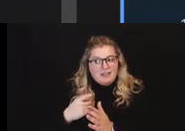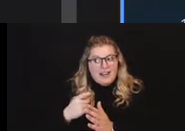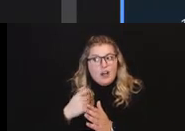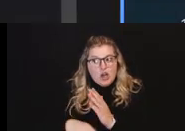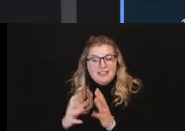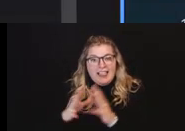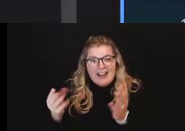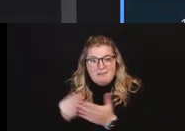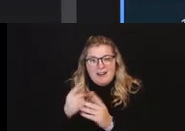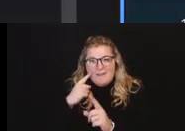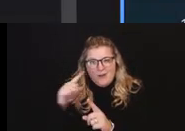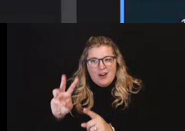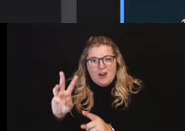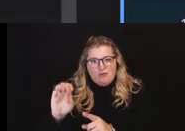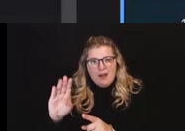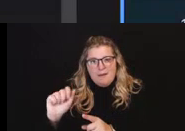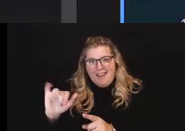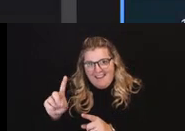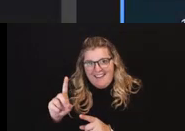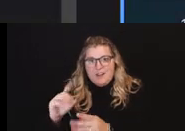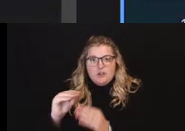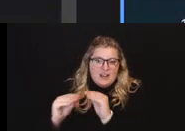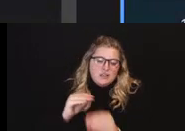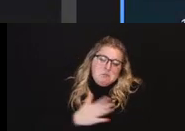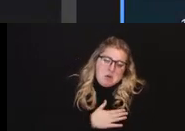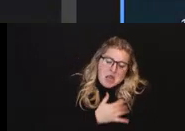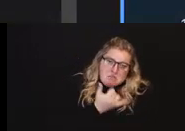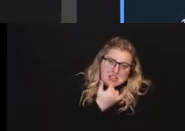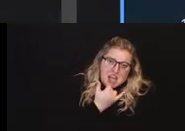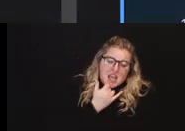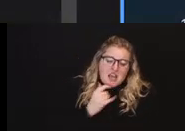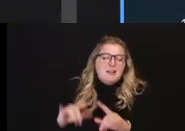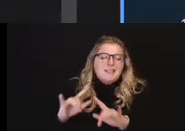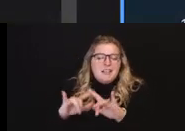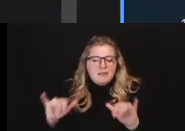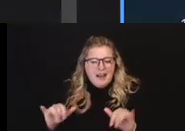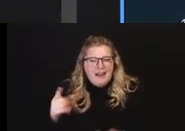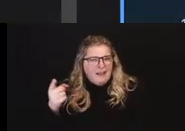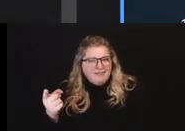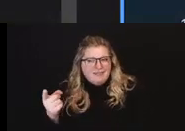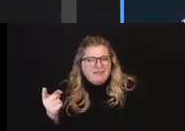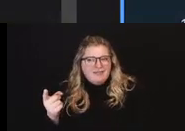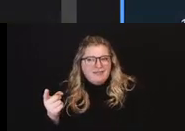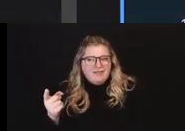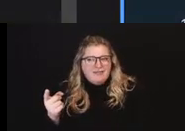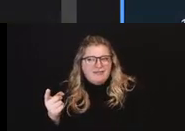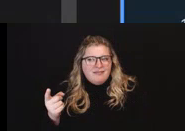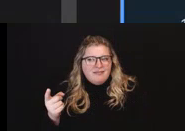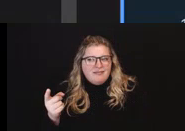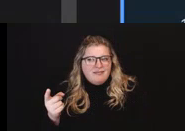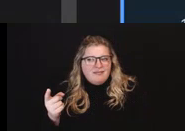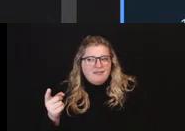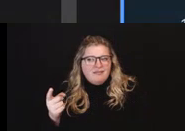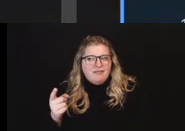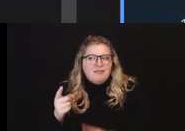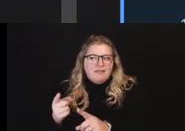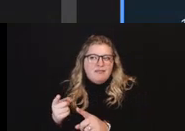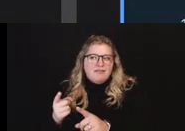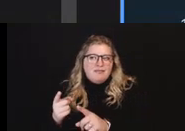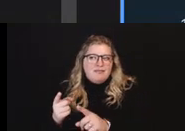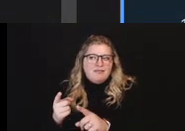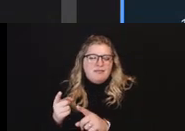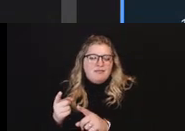it was a big mistake. And it was my mistake. But it was also the browser, it was also the creator of that form's mistake, because if they had